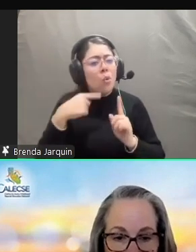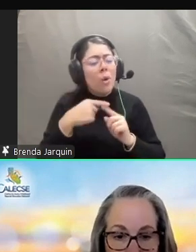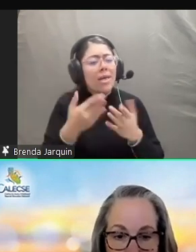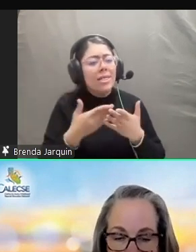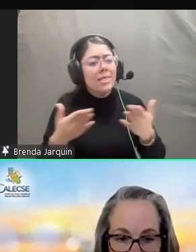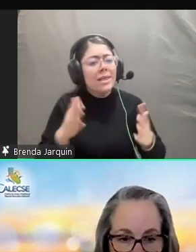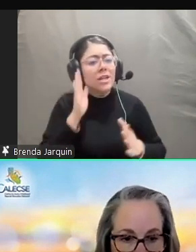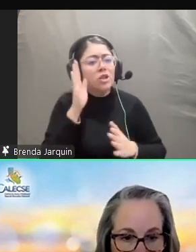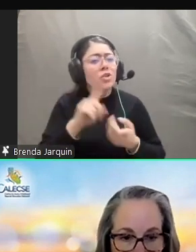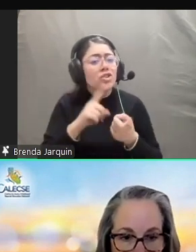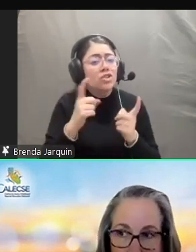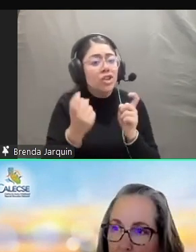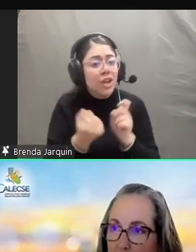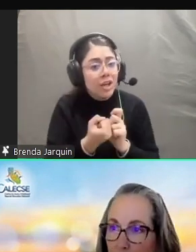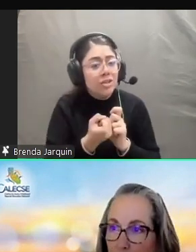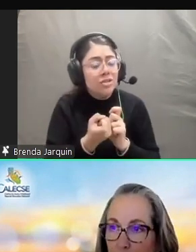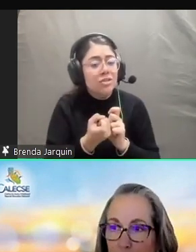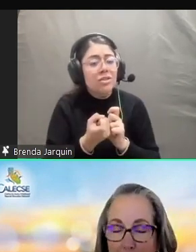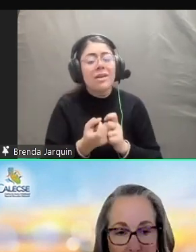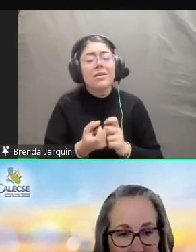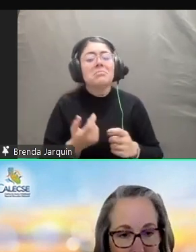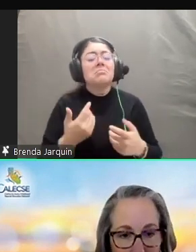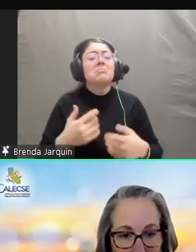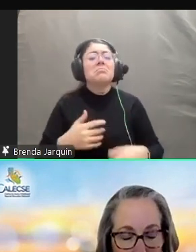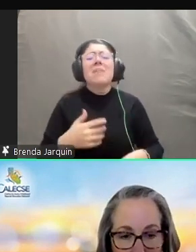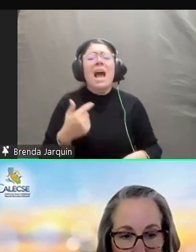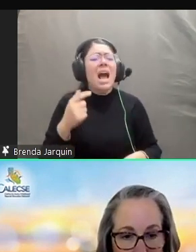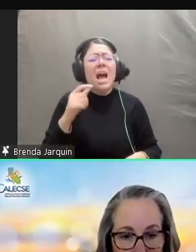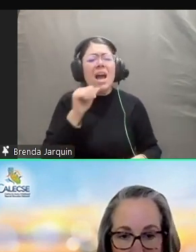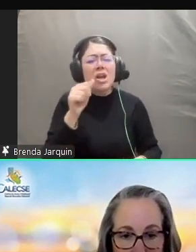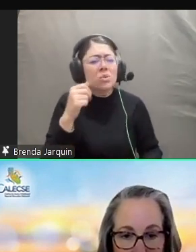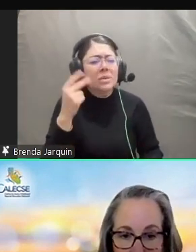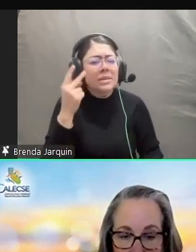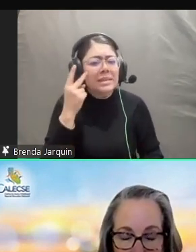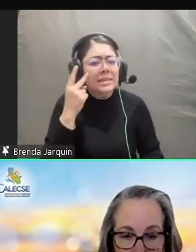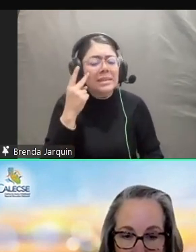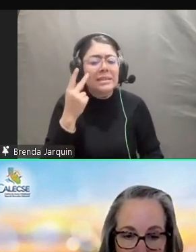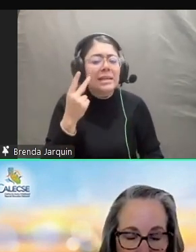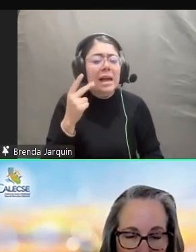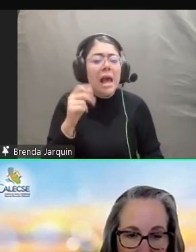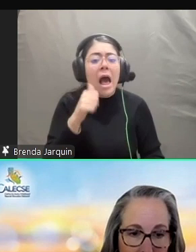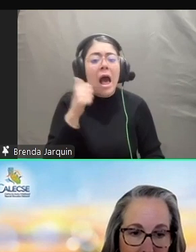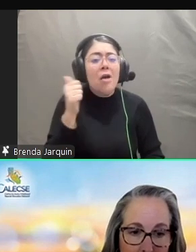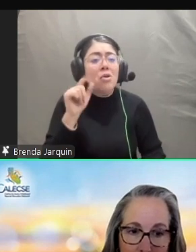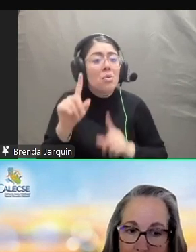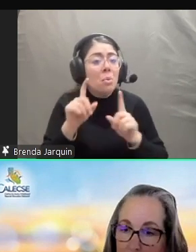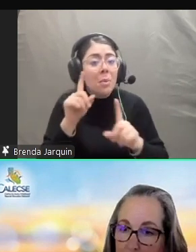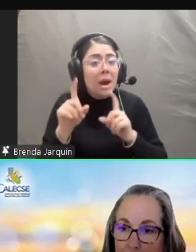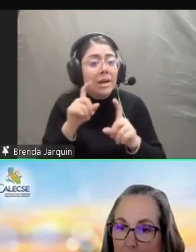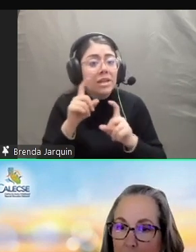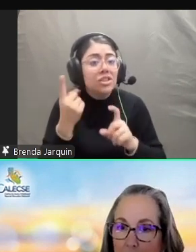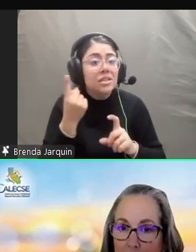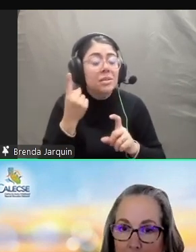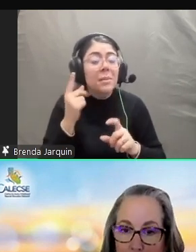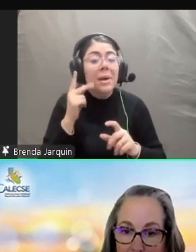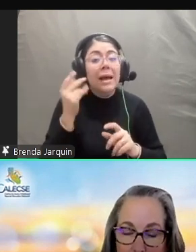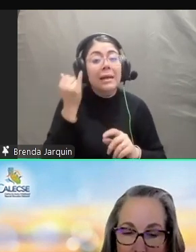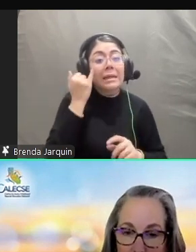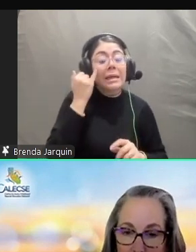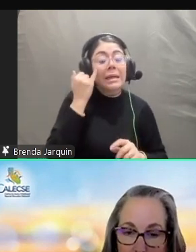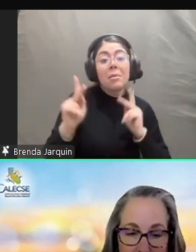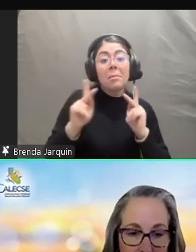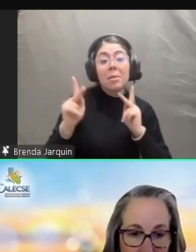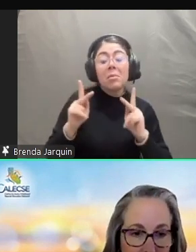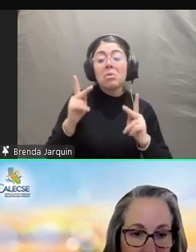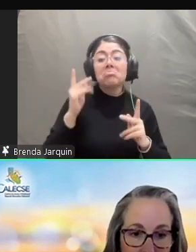really don't see any other questions, but we have time, so I'm open to anybody just unmuting and having any comments